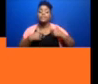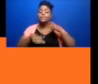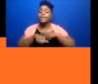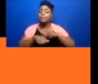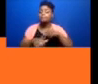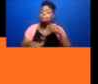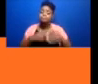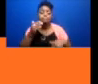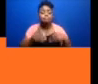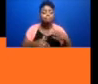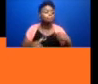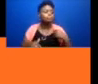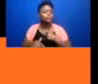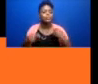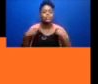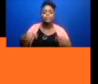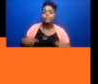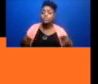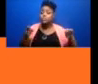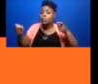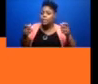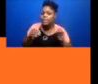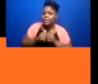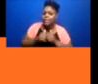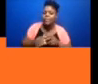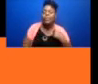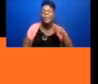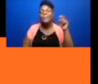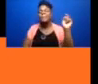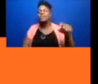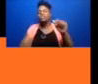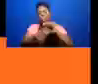We must pivot and change the way we relate to each other.